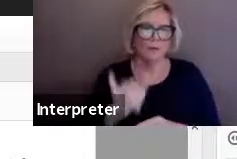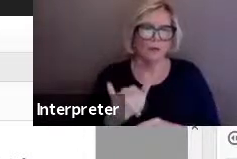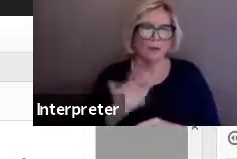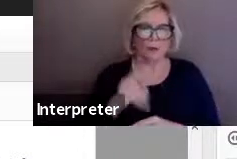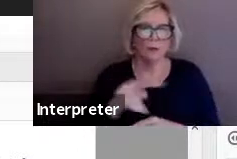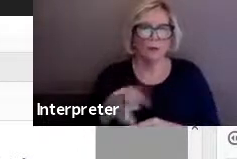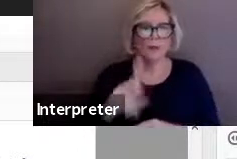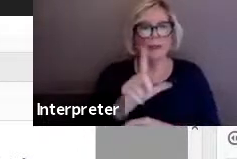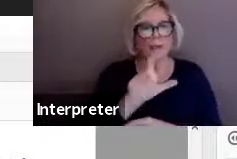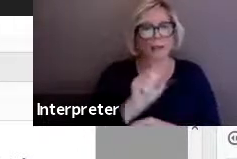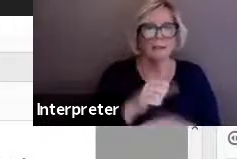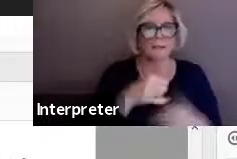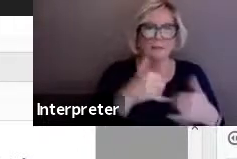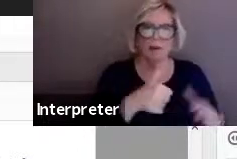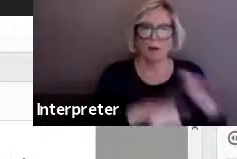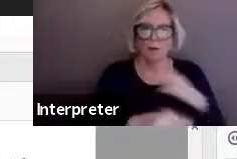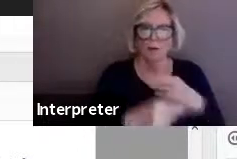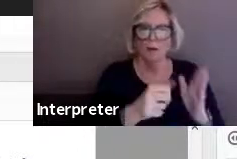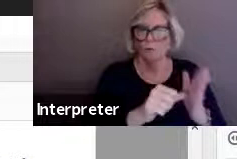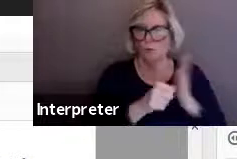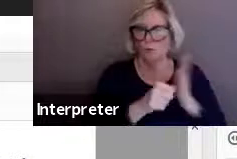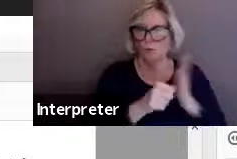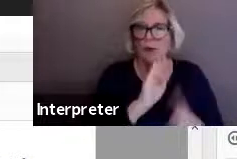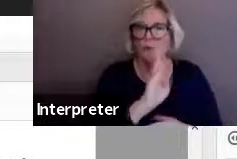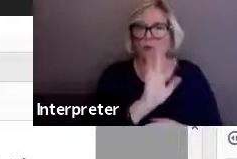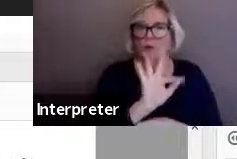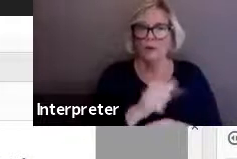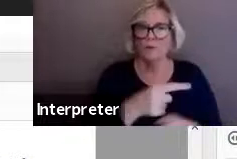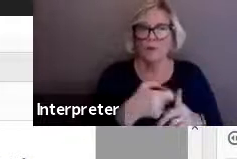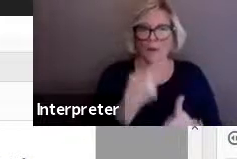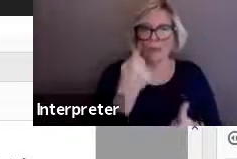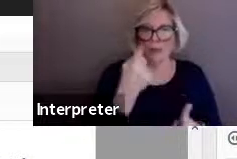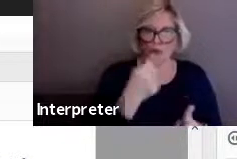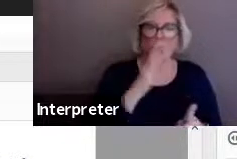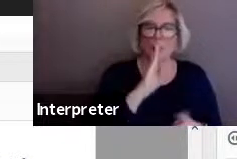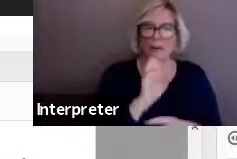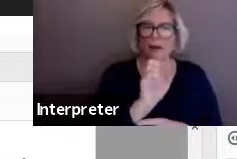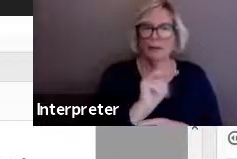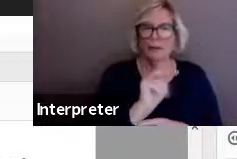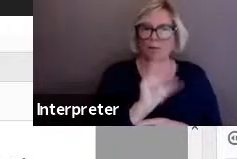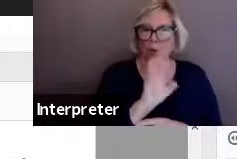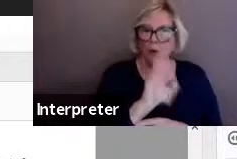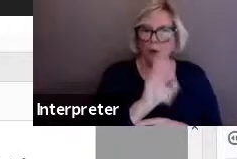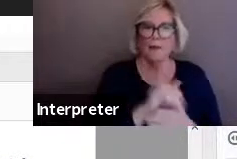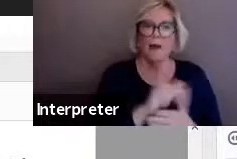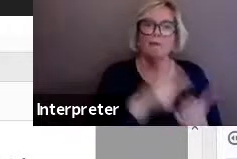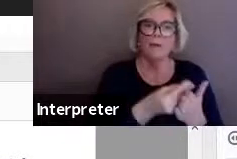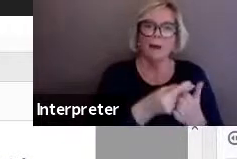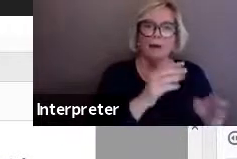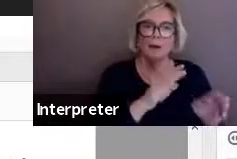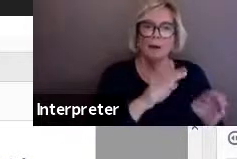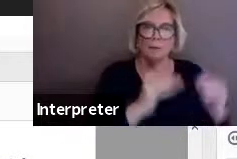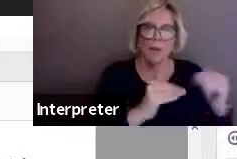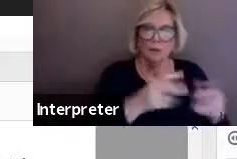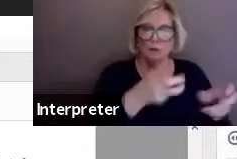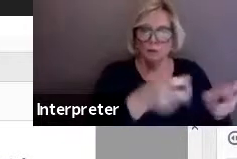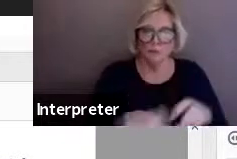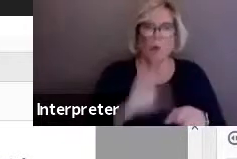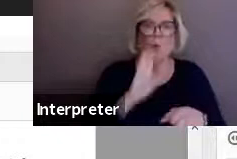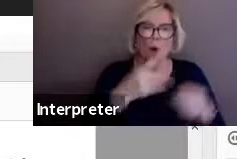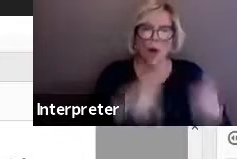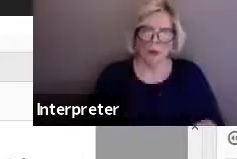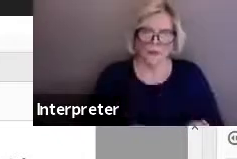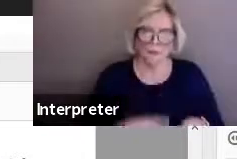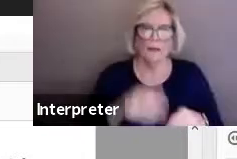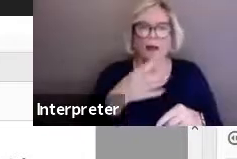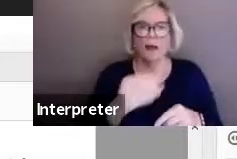DLS is still under the impression that BRFA from last year will be enforced and that fund balance transfer will continue going forward. So we've already taken that out of the